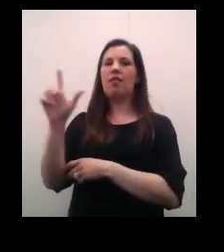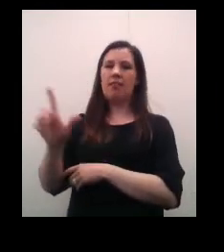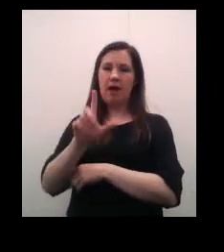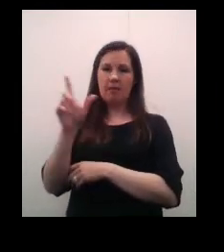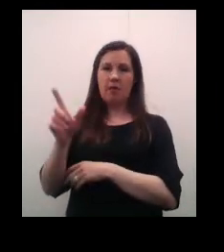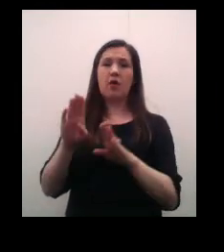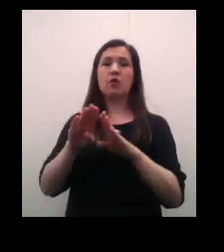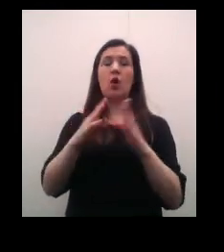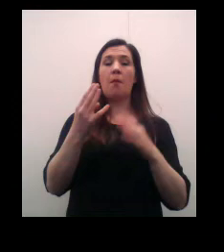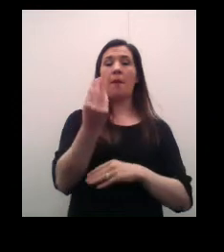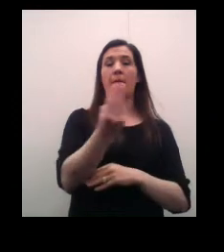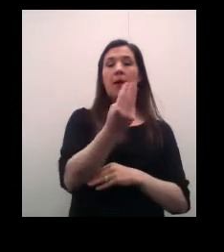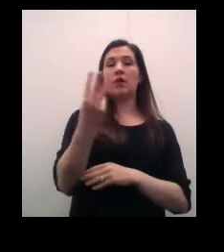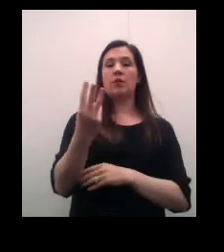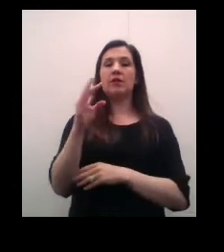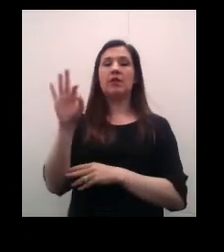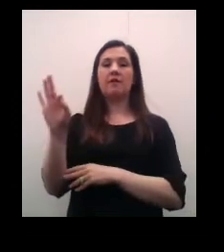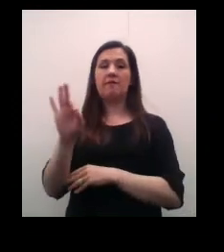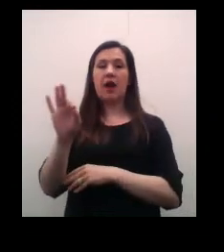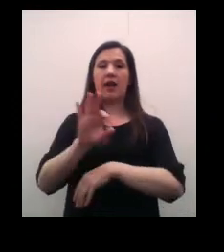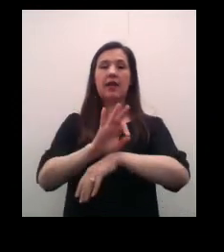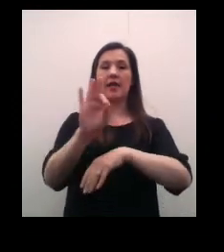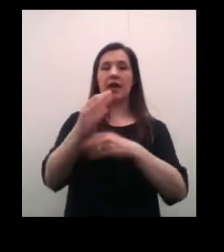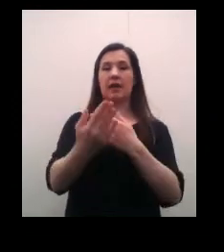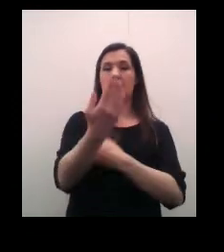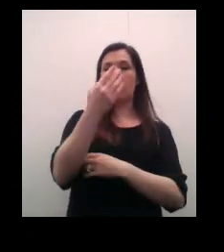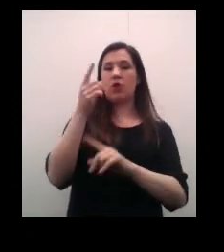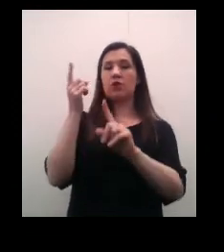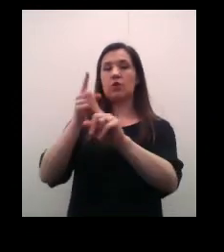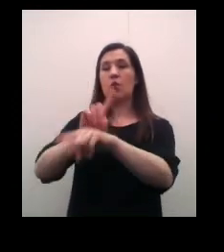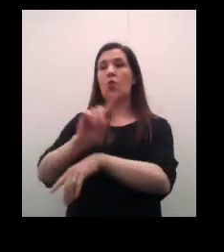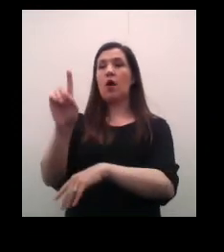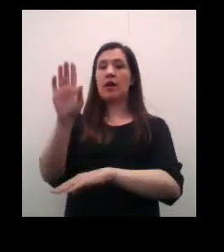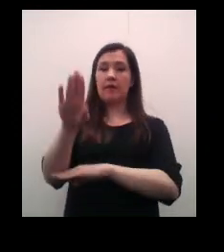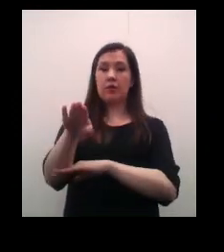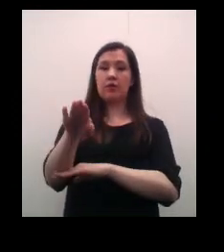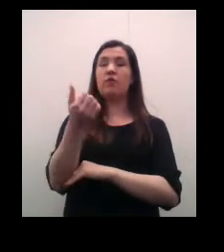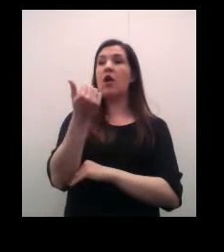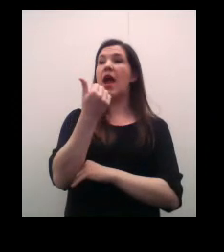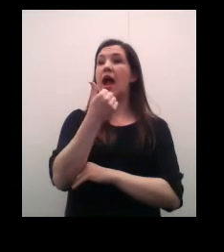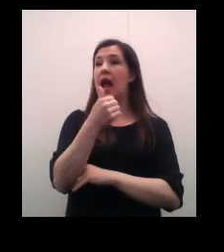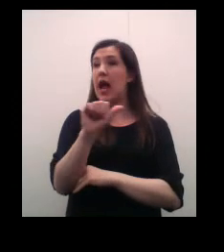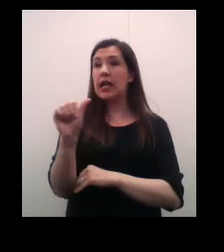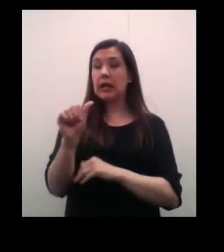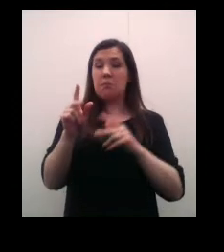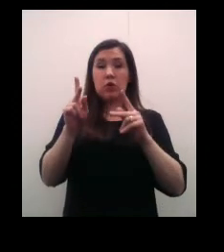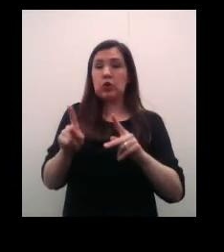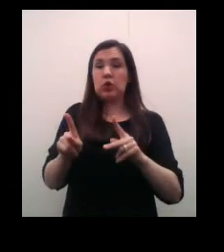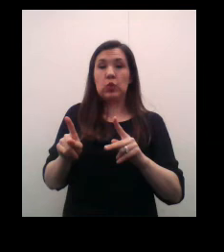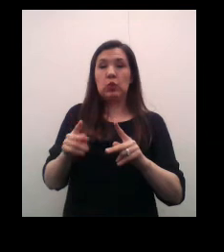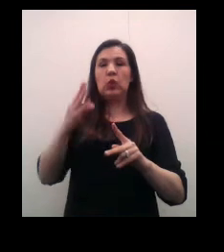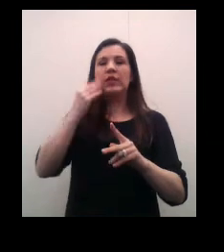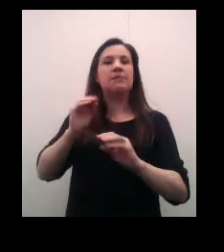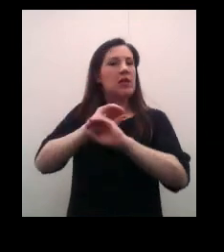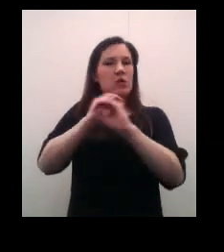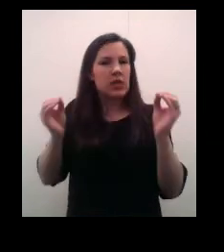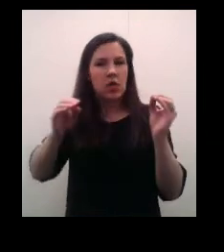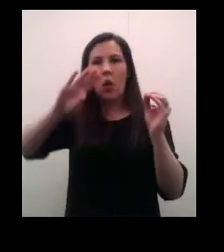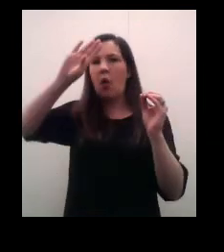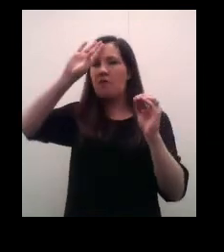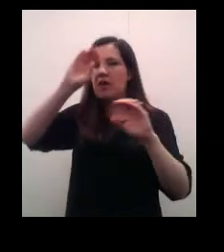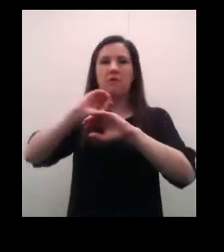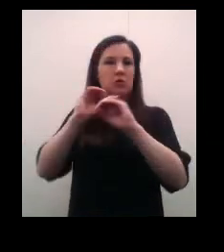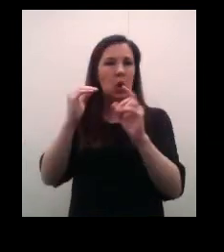are Monday, Wednesday, Friday, 9 a.m. to 1 p.m. And it is for any asymptomatic individual, but testing is